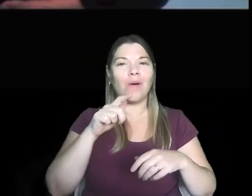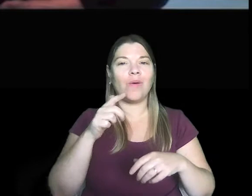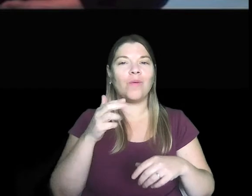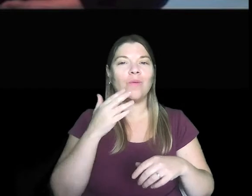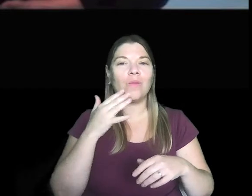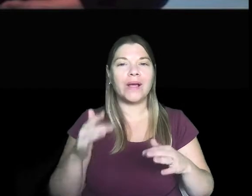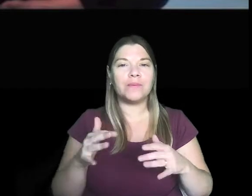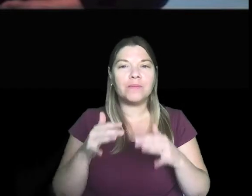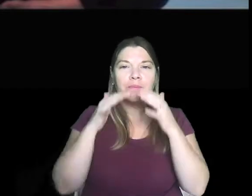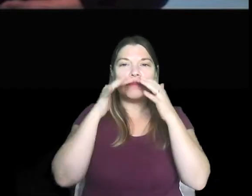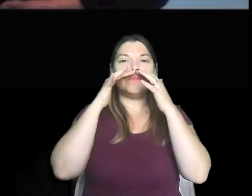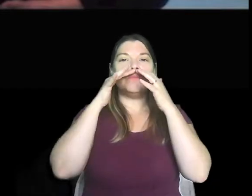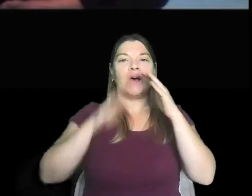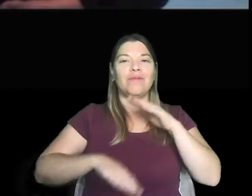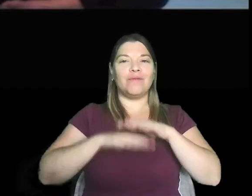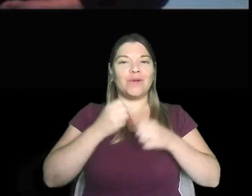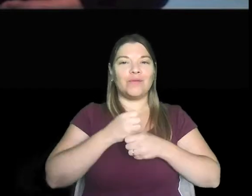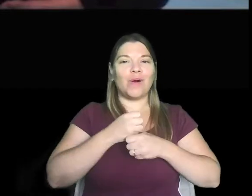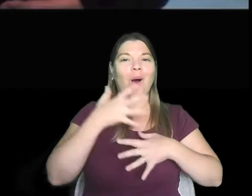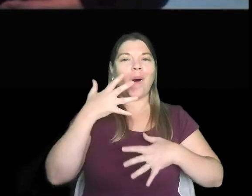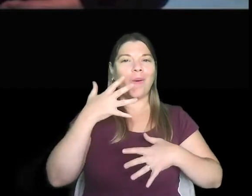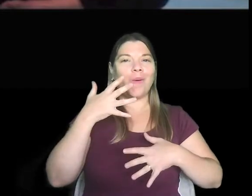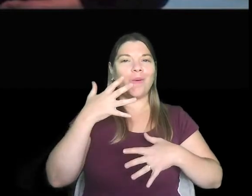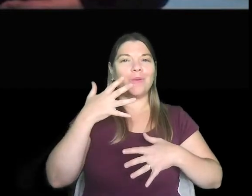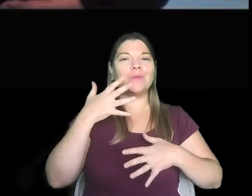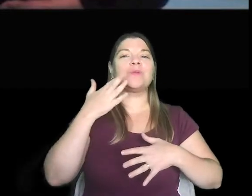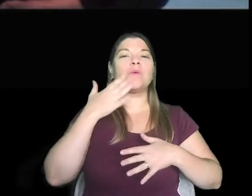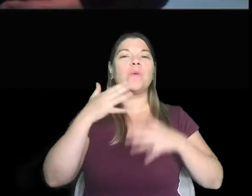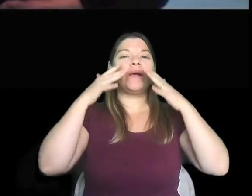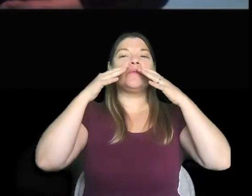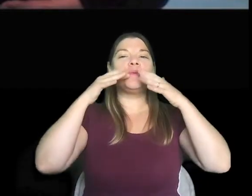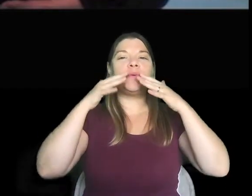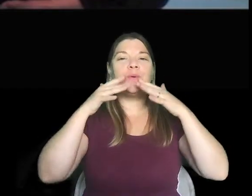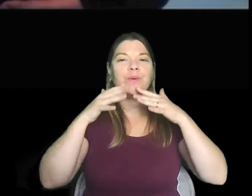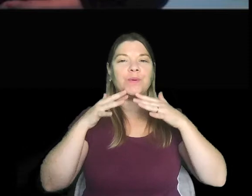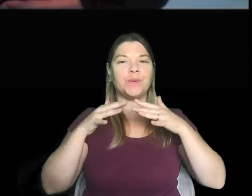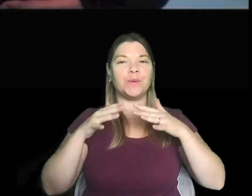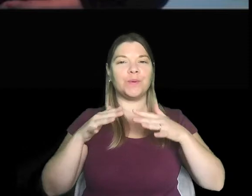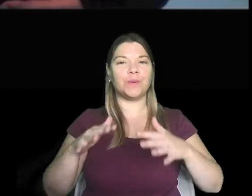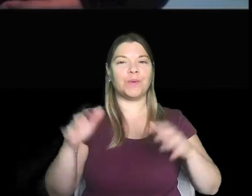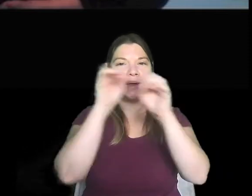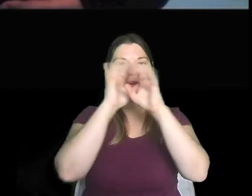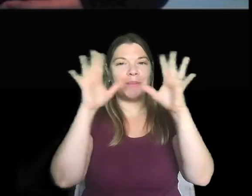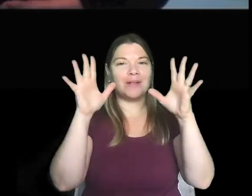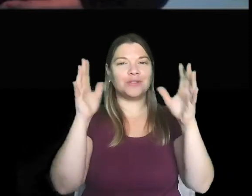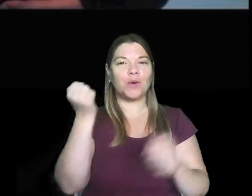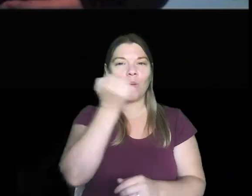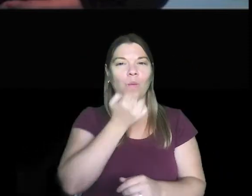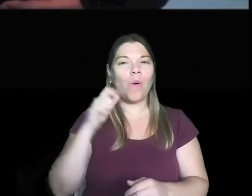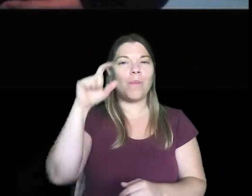it leaves your body, imagine its warm colour soothing your muscles as the breath